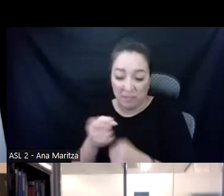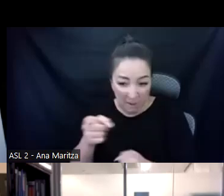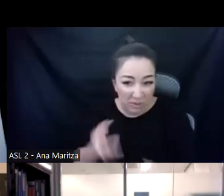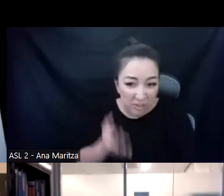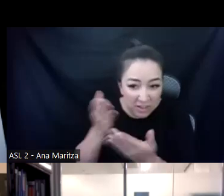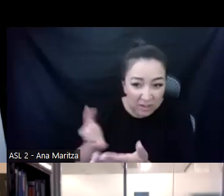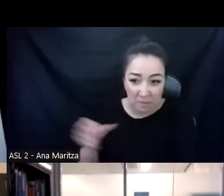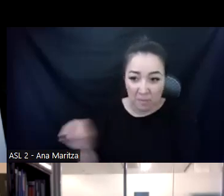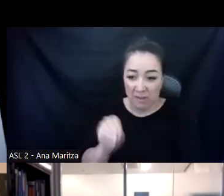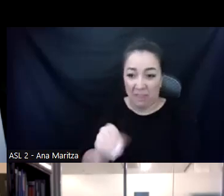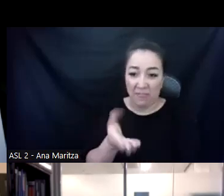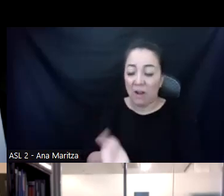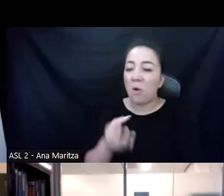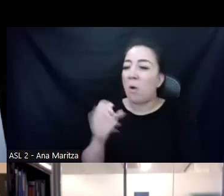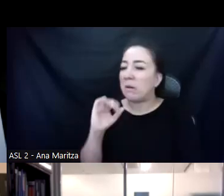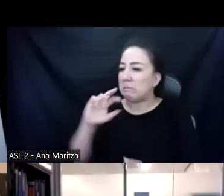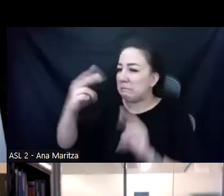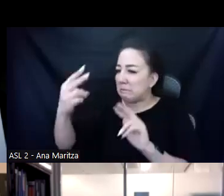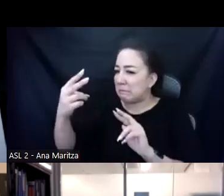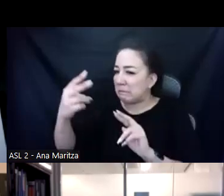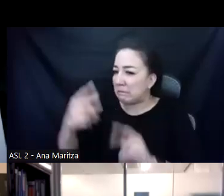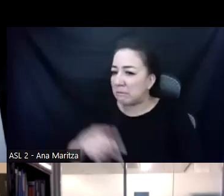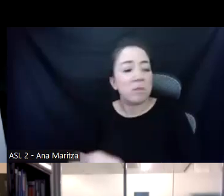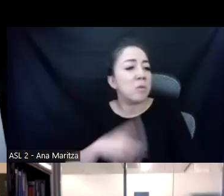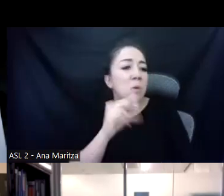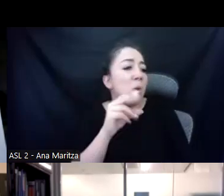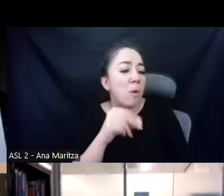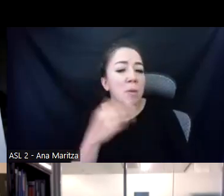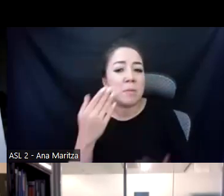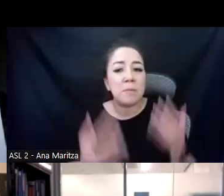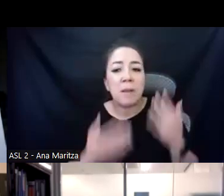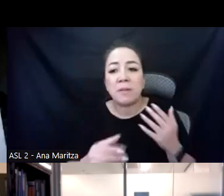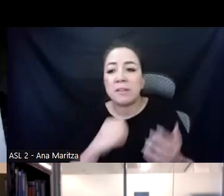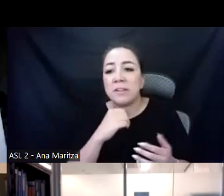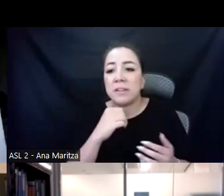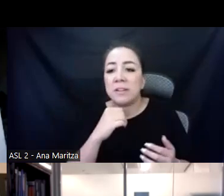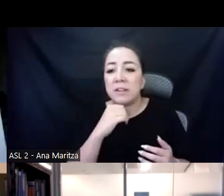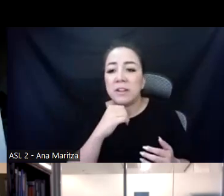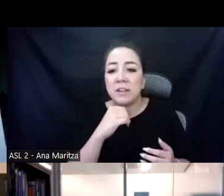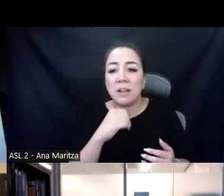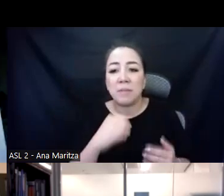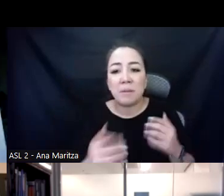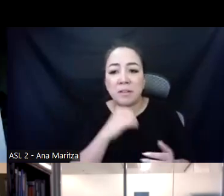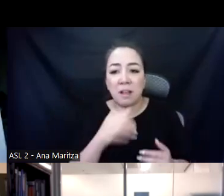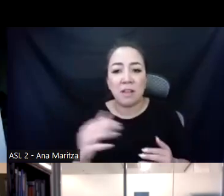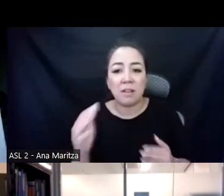it there? Or did I misunderstand you? No, and maybe it's not, did that one not make it on the top 10 and I'm looking at the wrong thing?